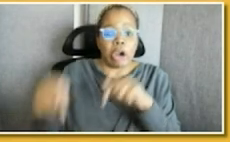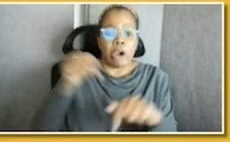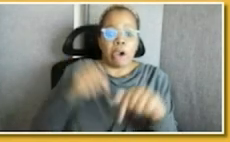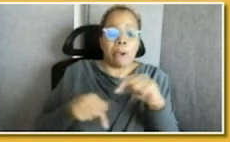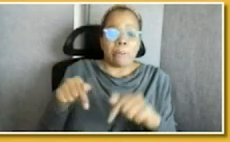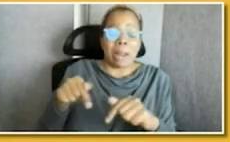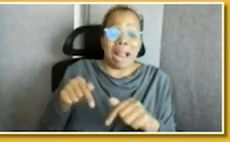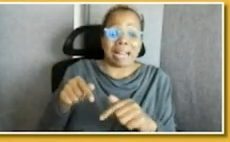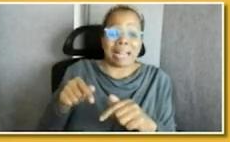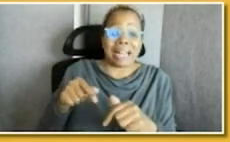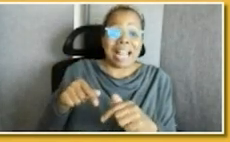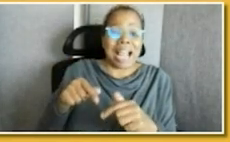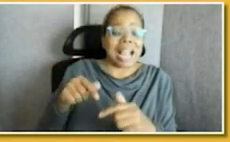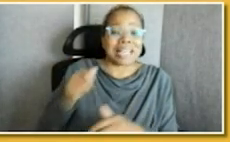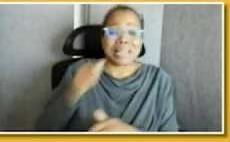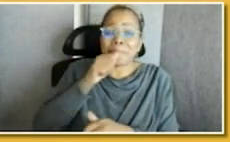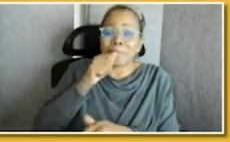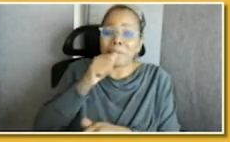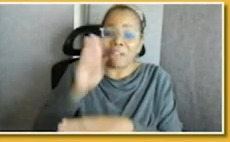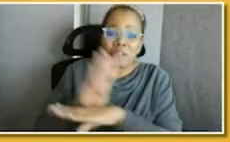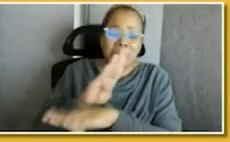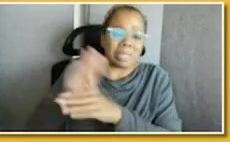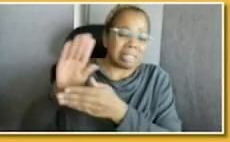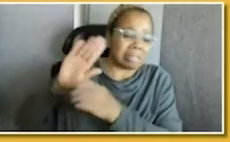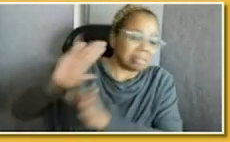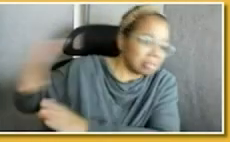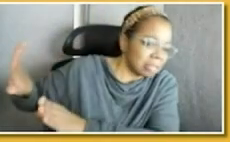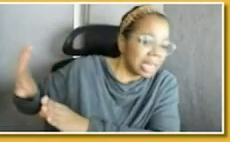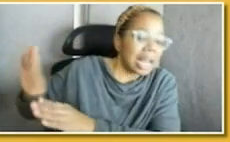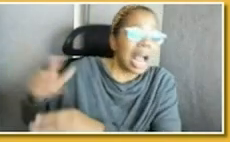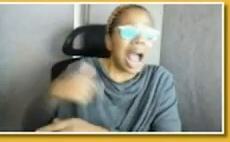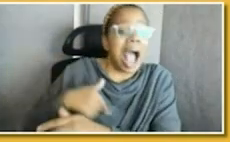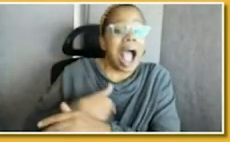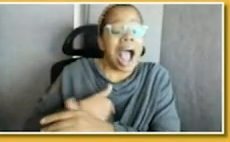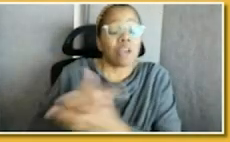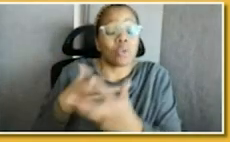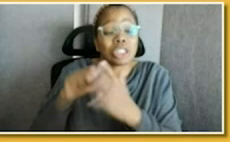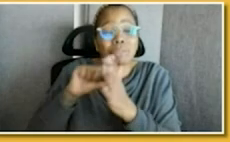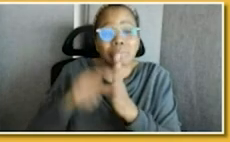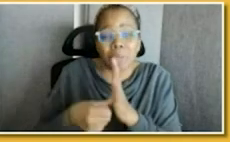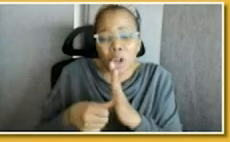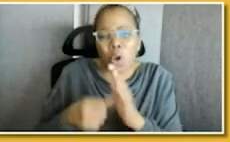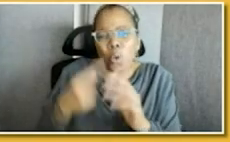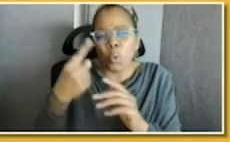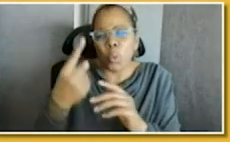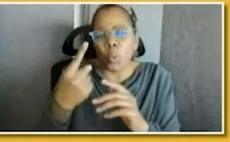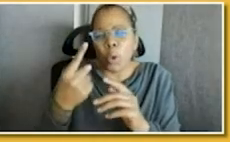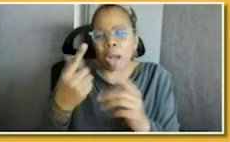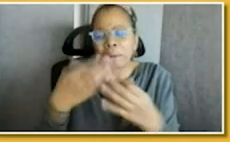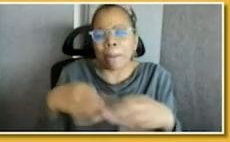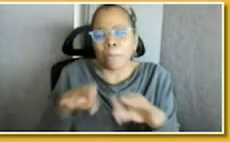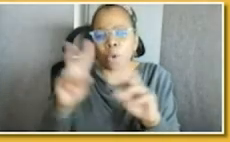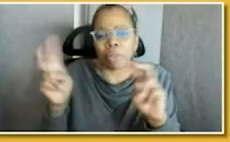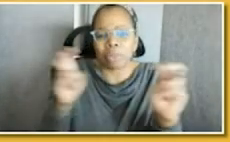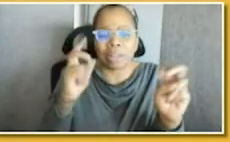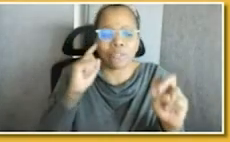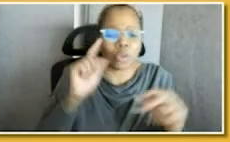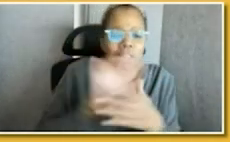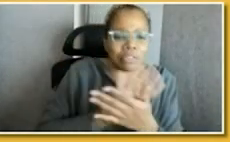I do want to, though, underscore a big theme for both the film and for us as Courage